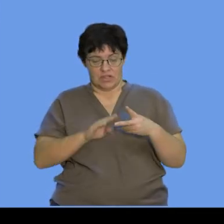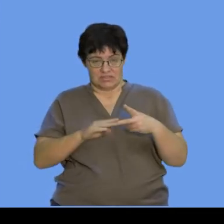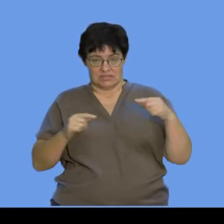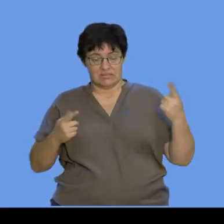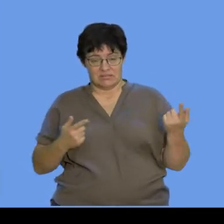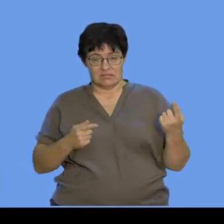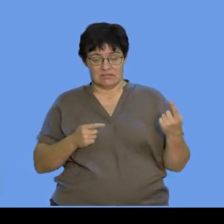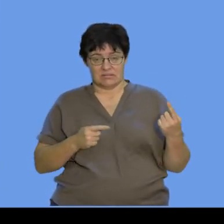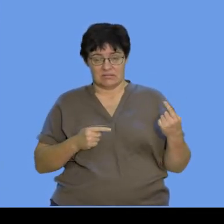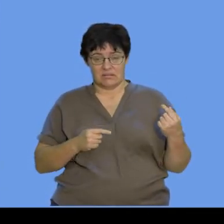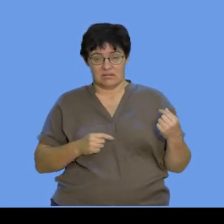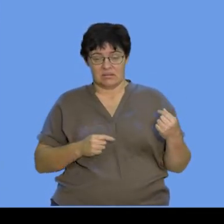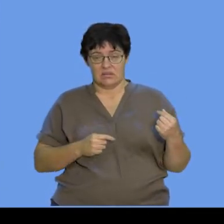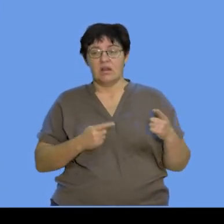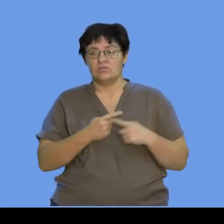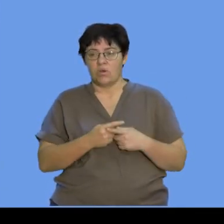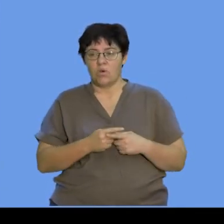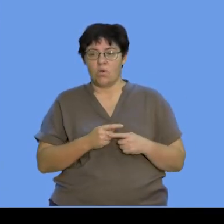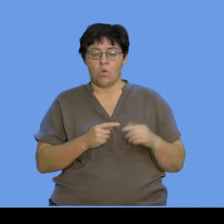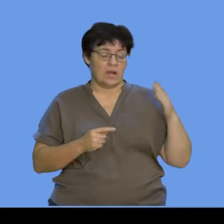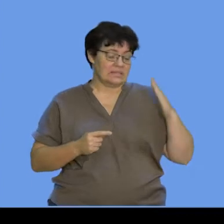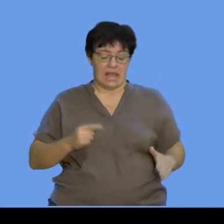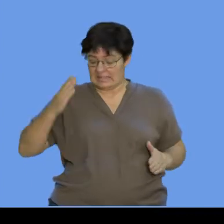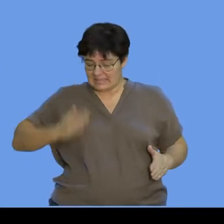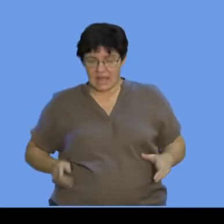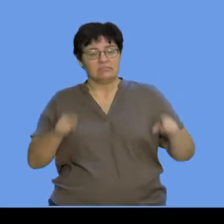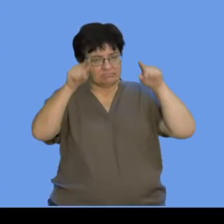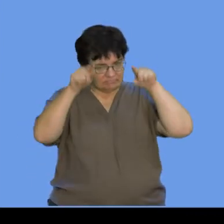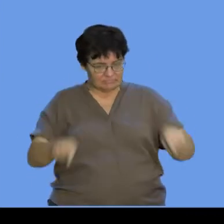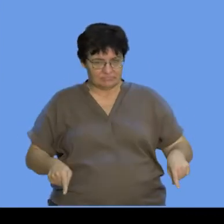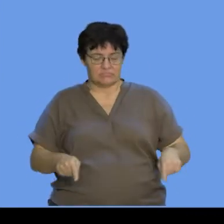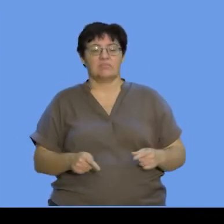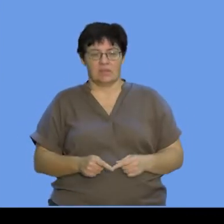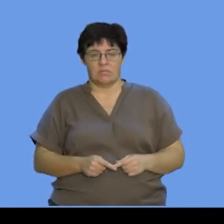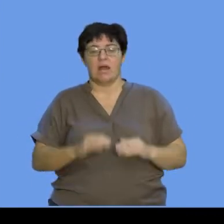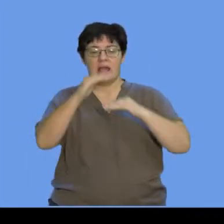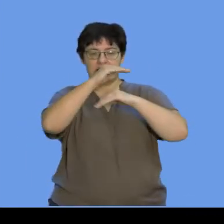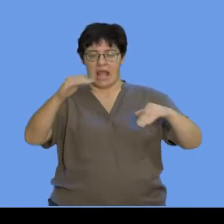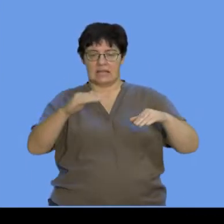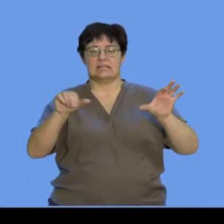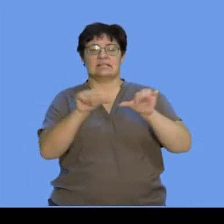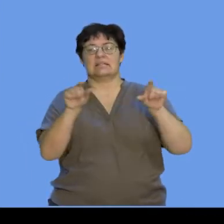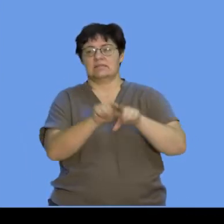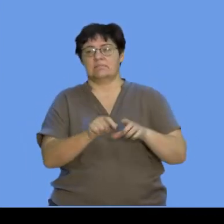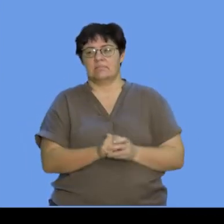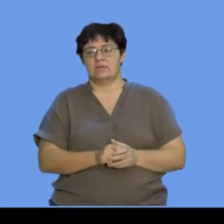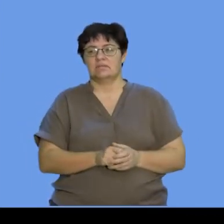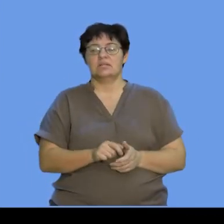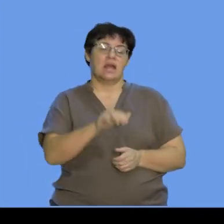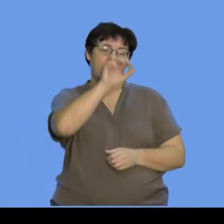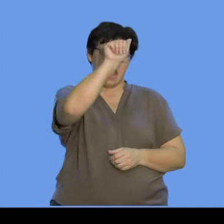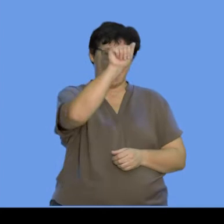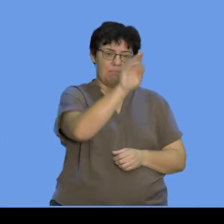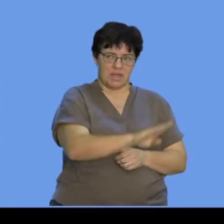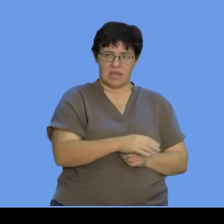to one side of this, the two remaining sides will then be cut in proportion, right? So if this is A,